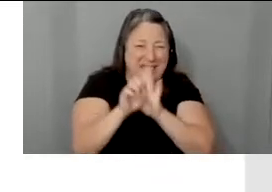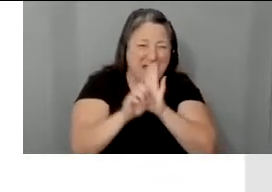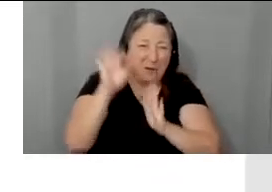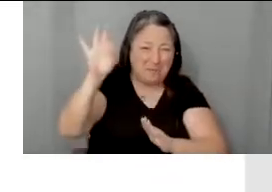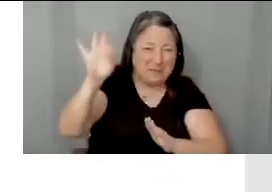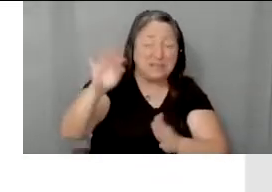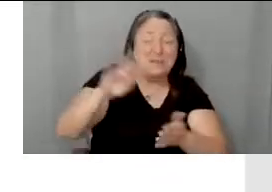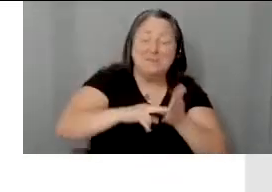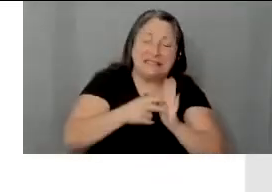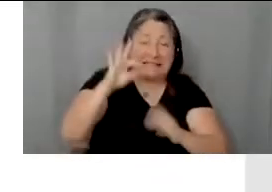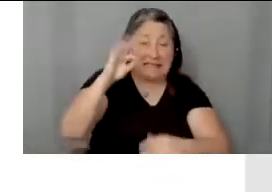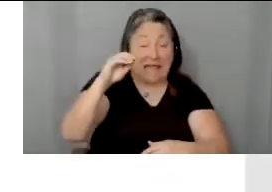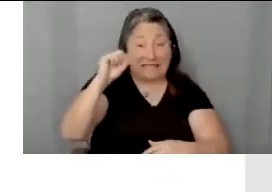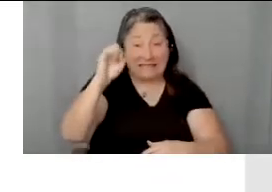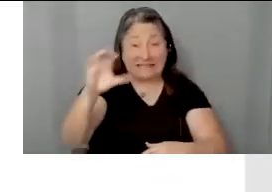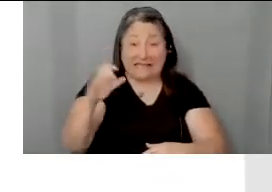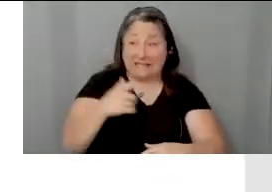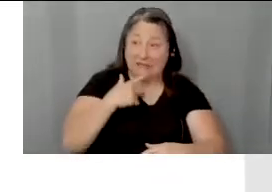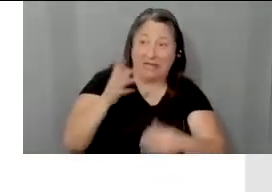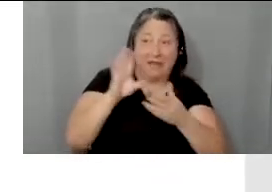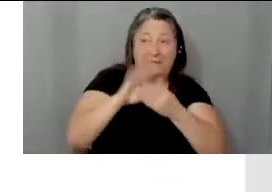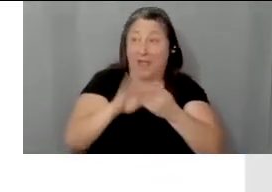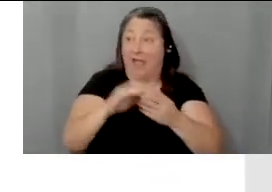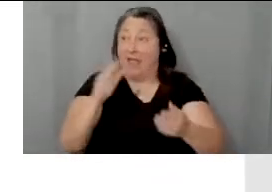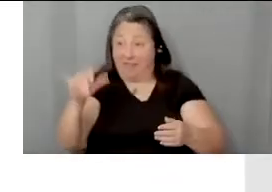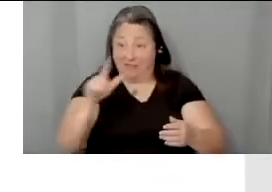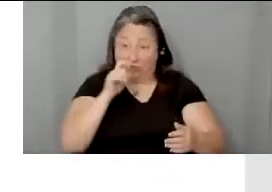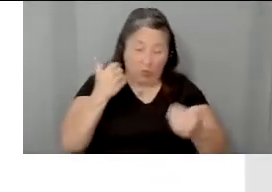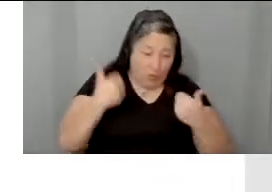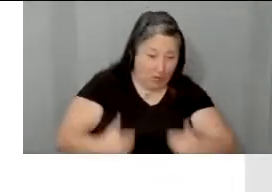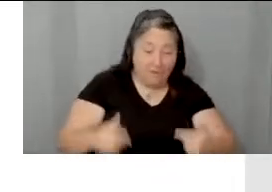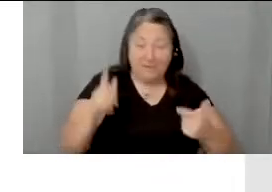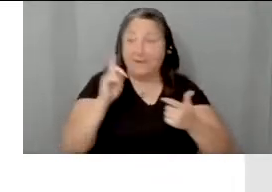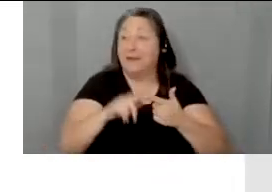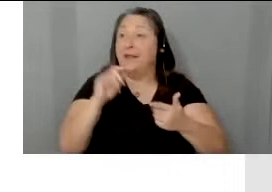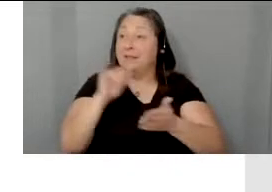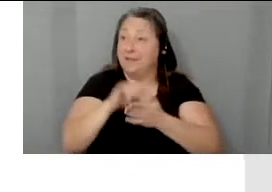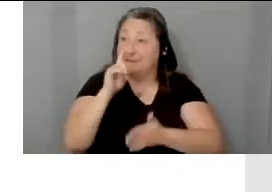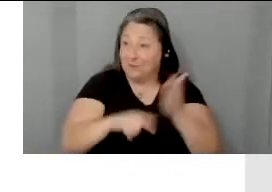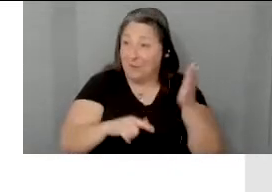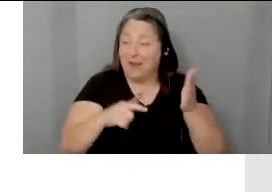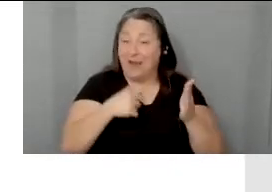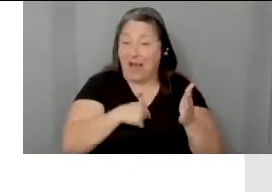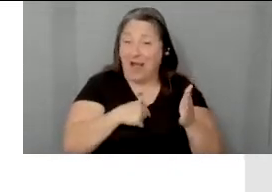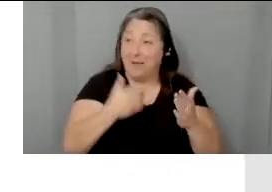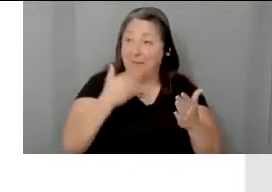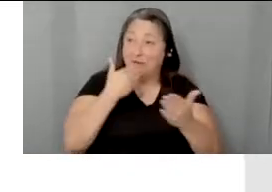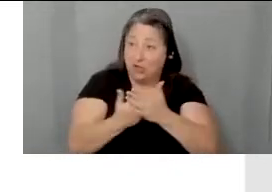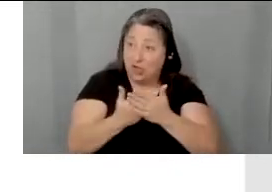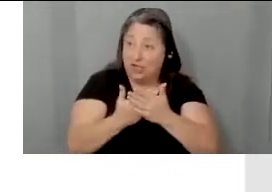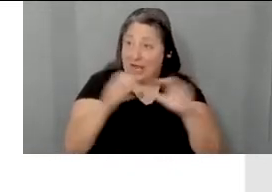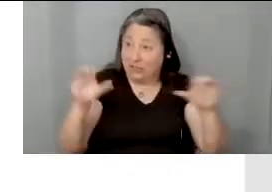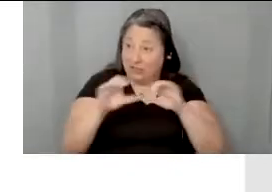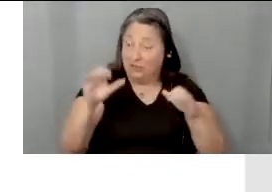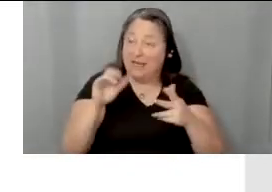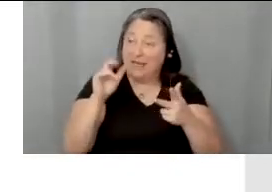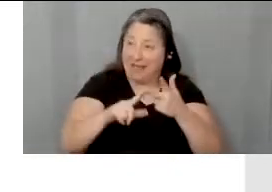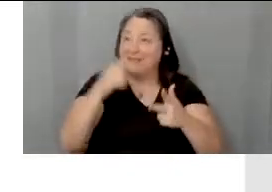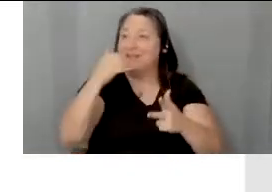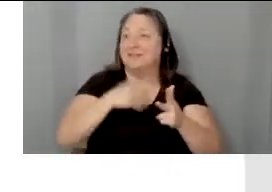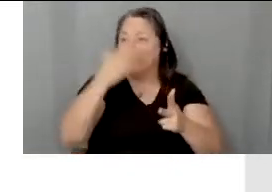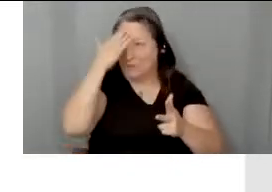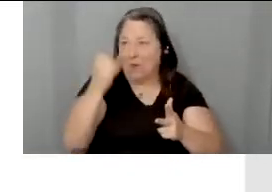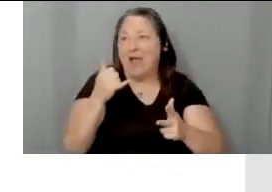where you're kind of having to say, listen, this is who I am, this is what I am good at doing, and this is why I would be a good fit for